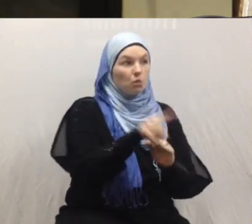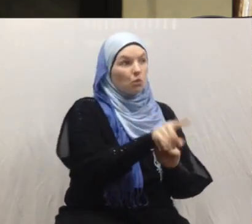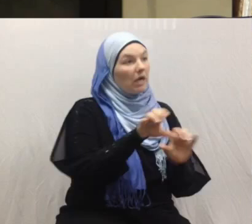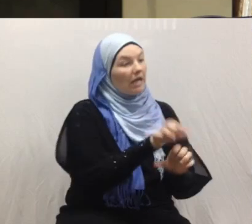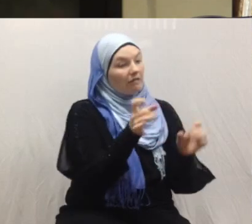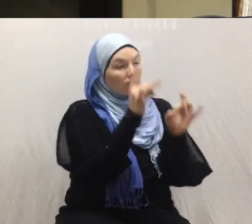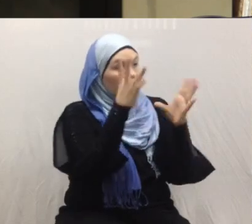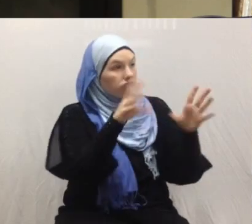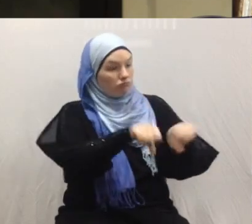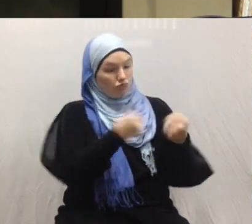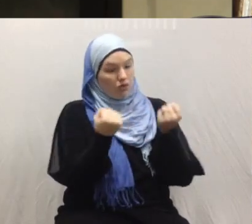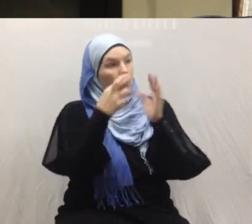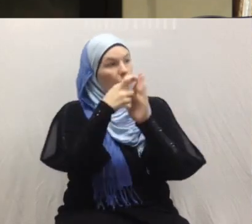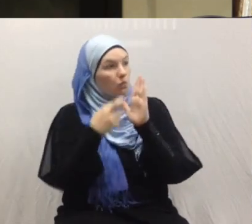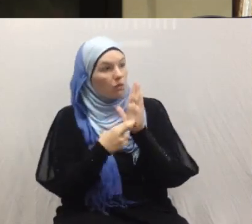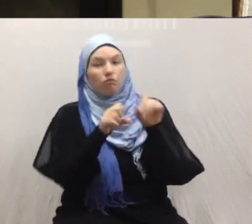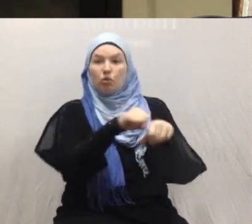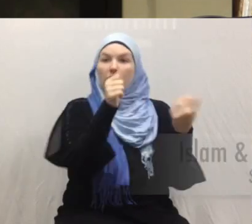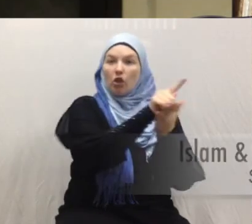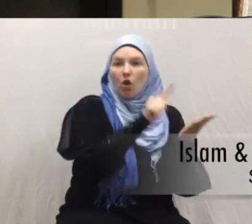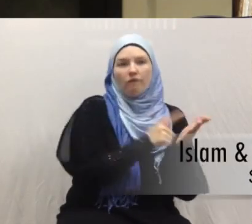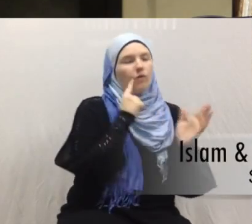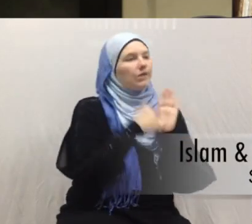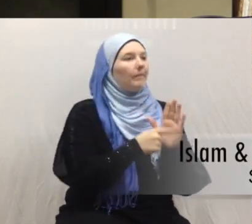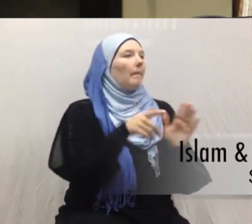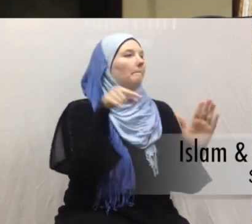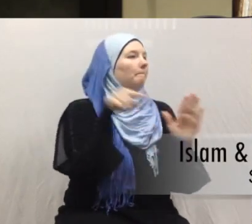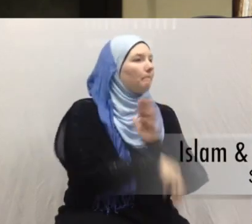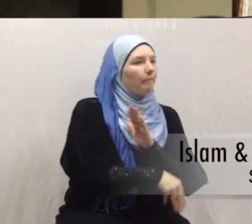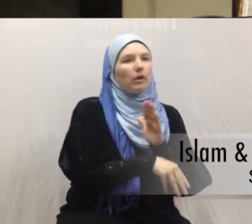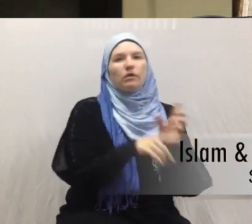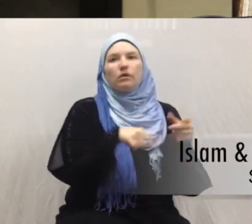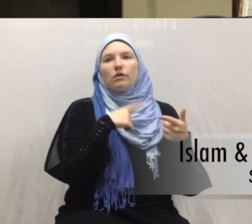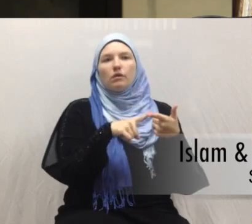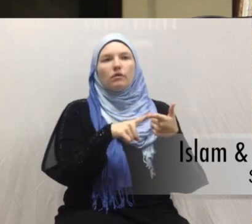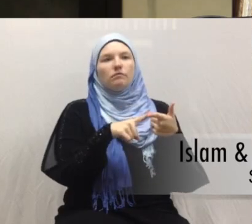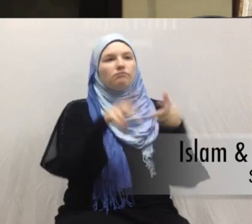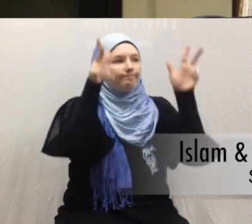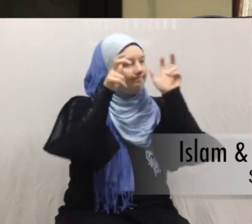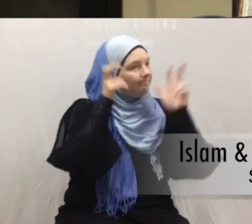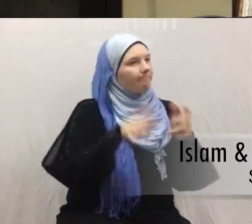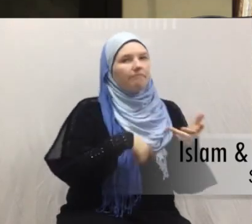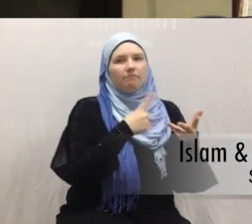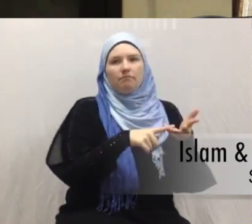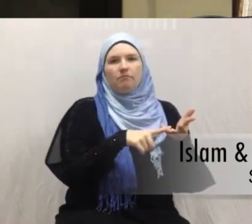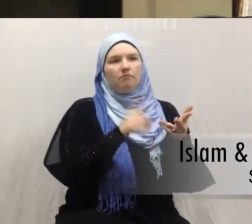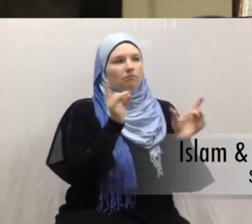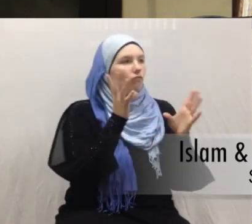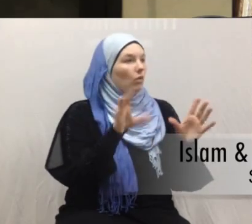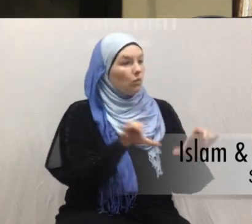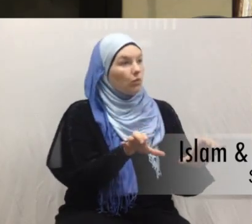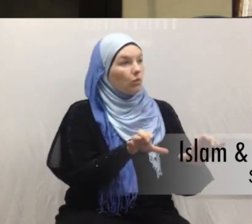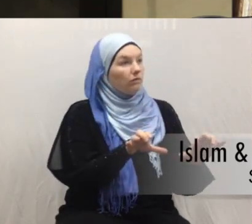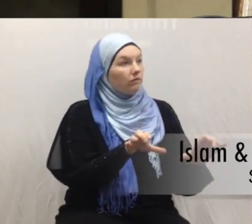anything in violation of the law, like murder, mischief, or corruption, or anything by way